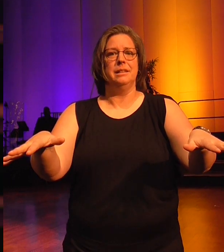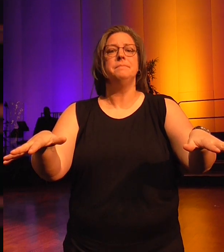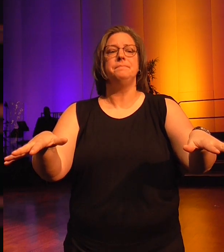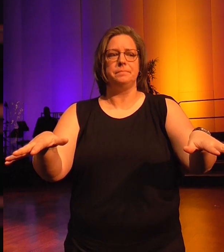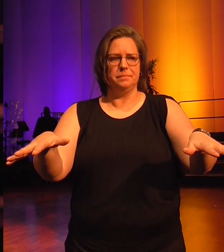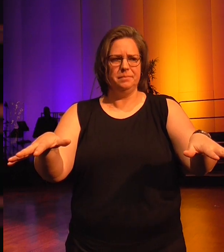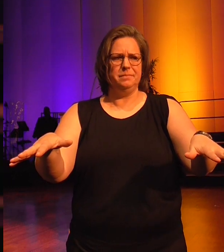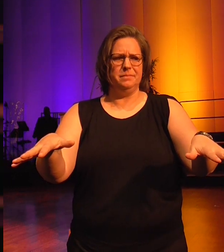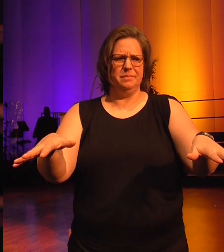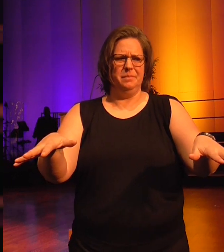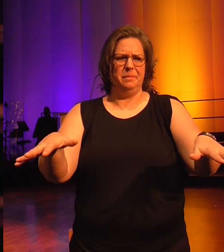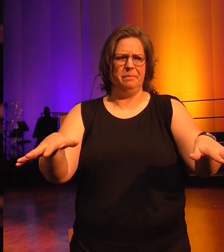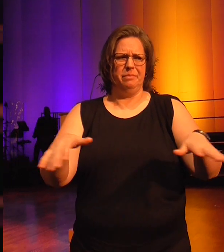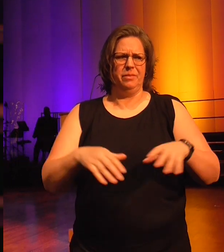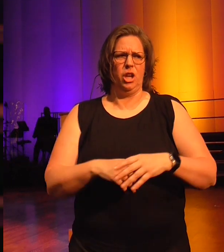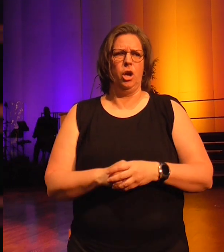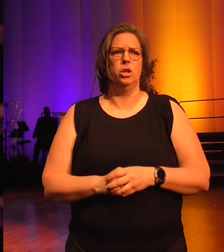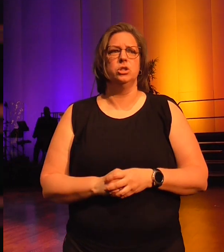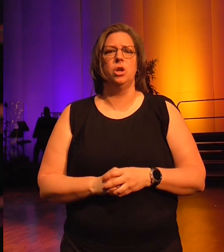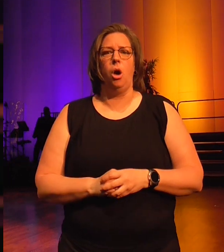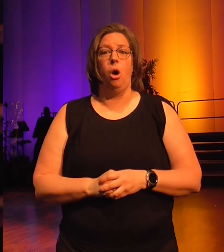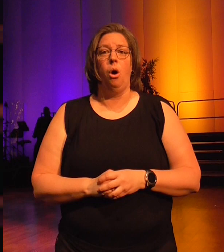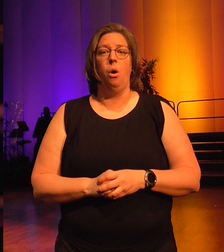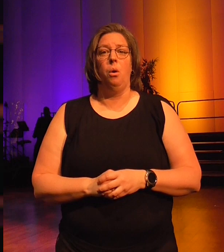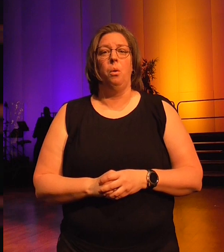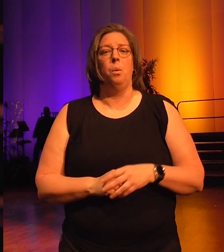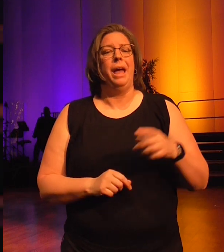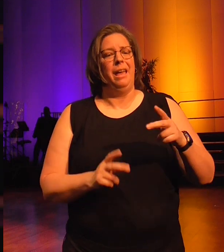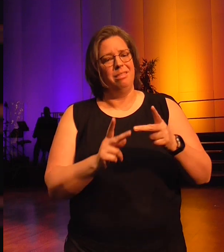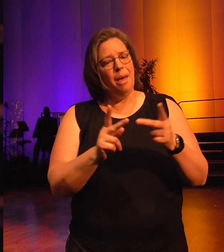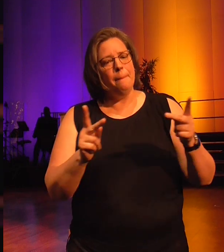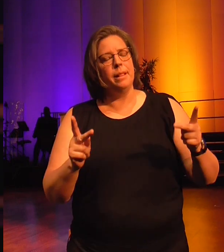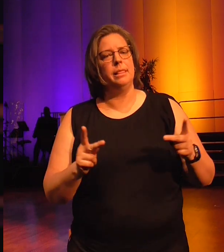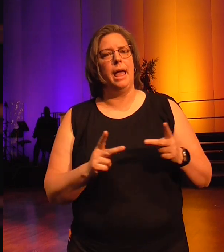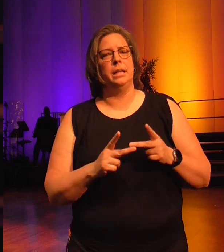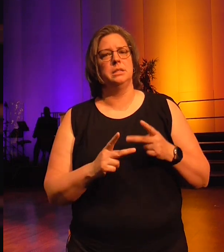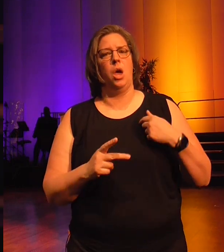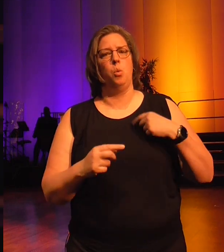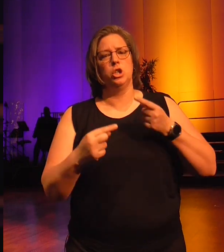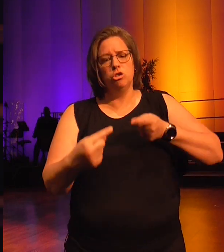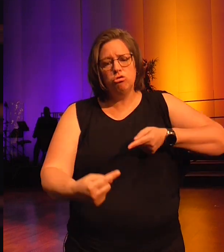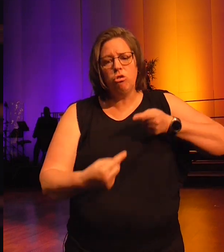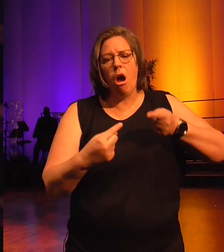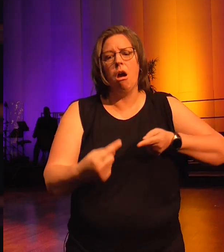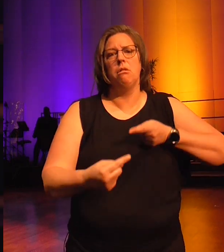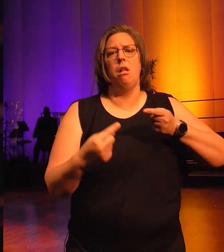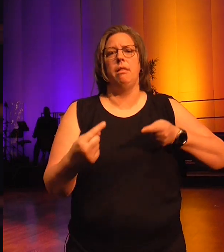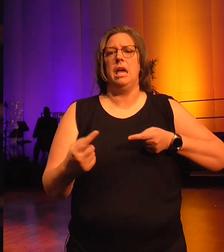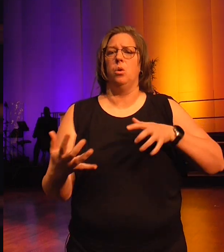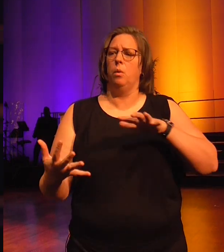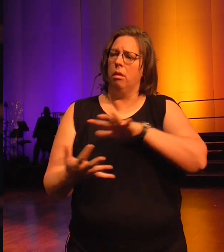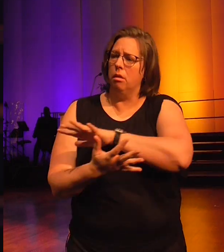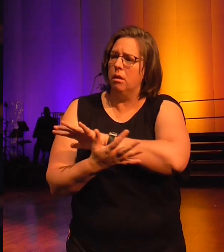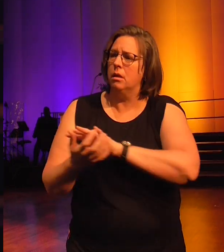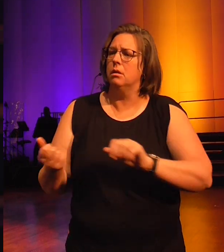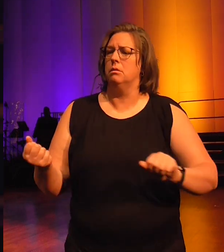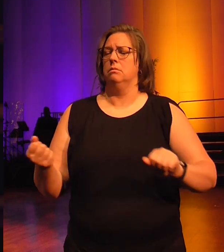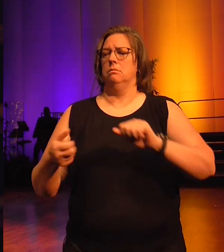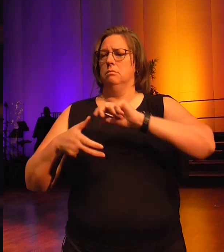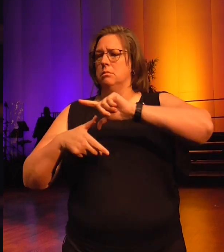even in those places that are struggling with the destruction of storms and